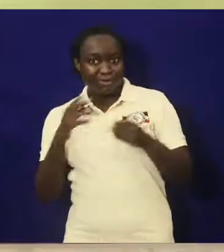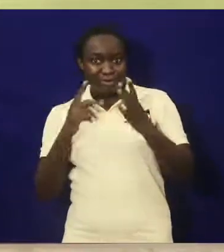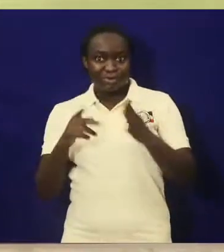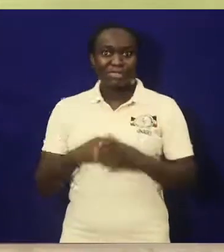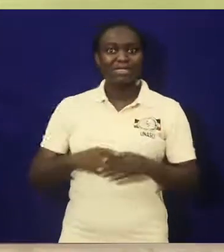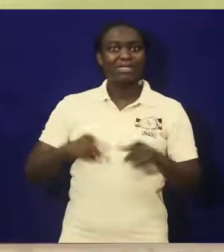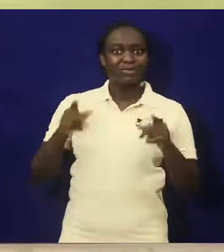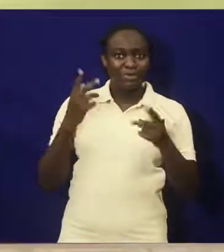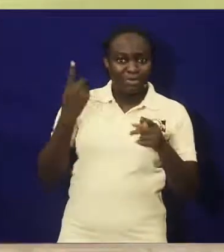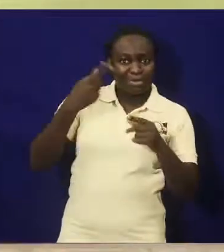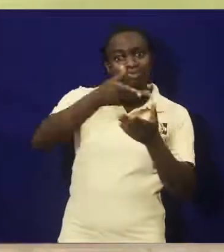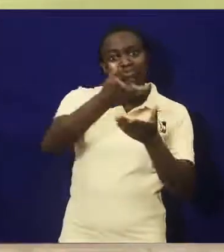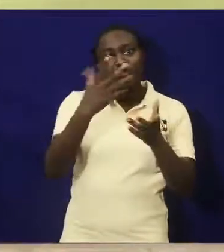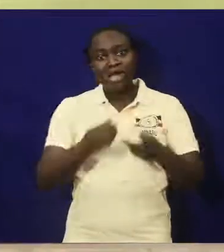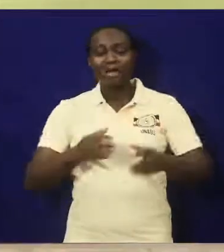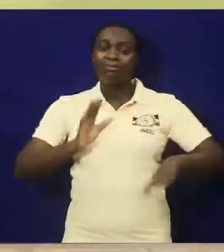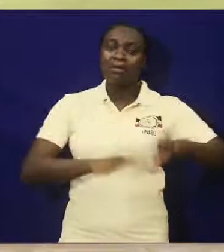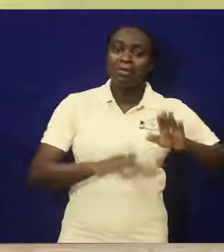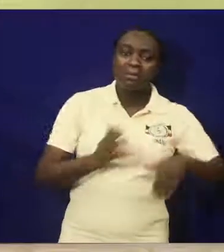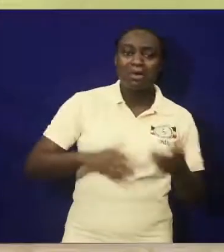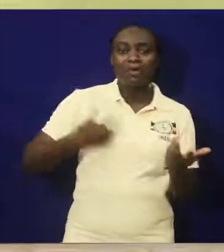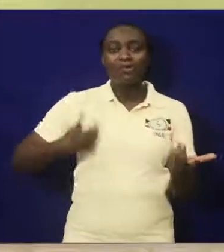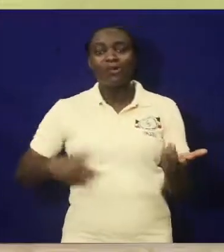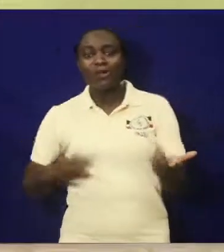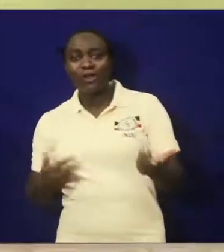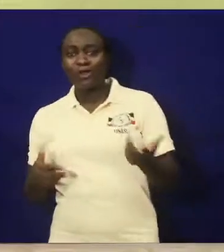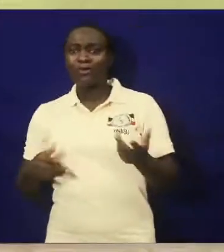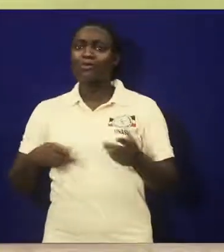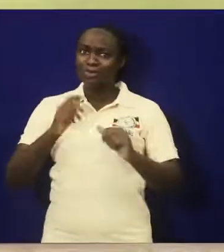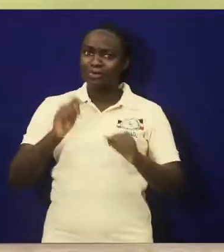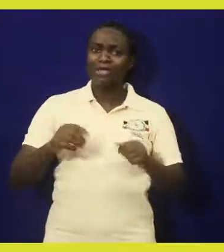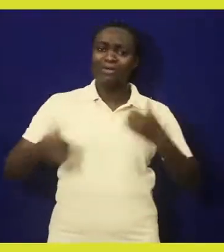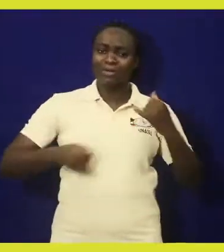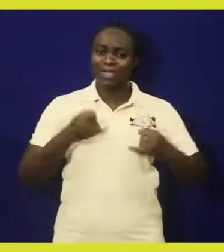then you enjoy it. It's good, it's a nice song.